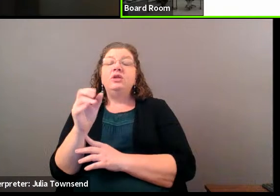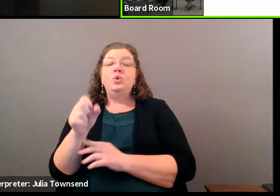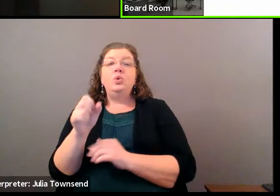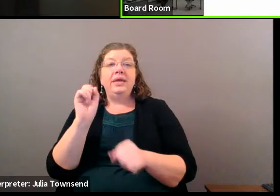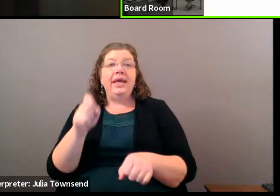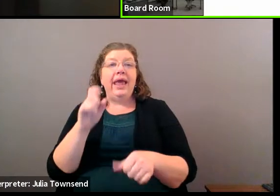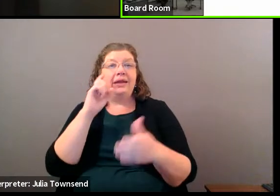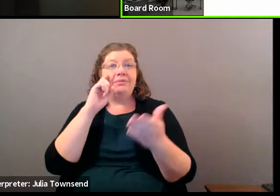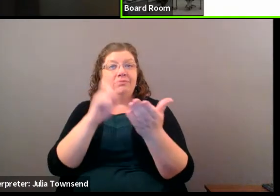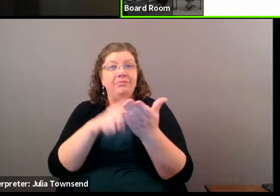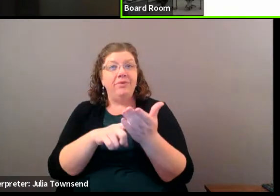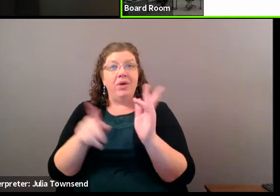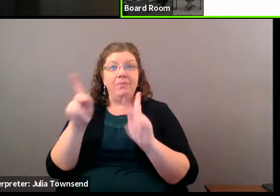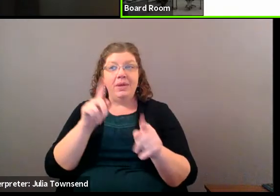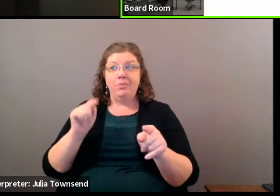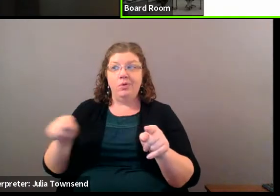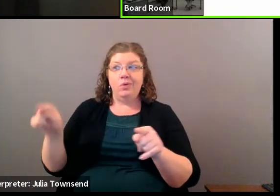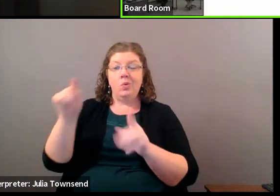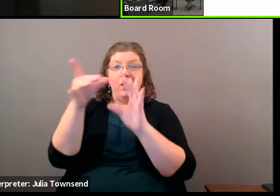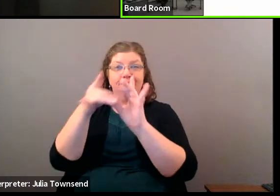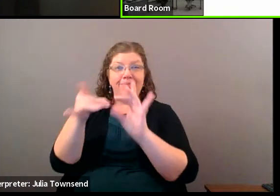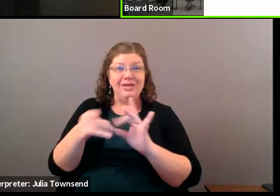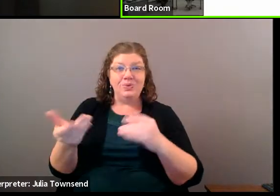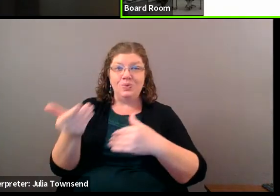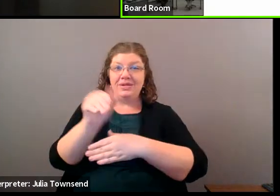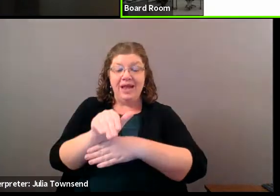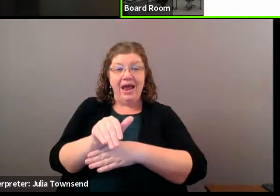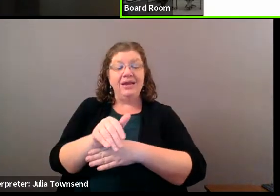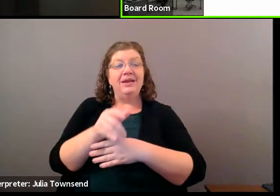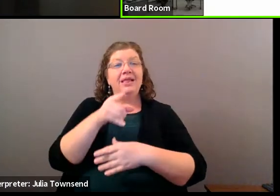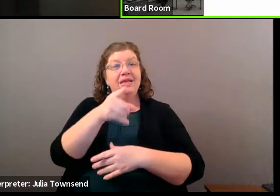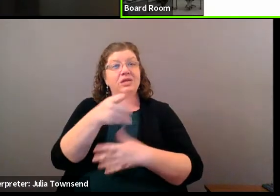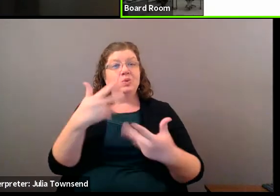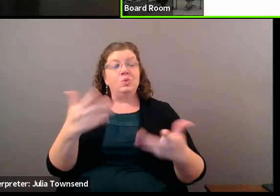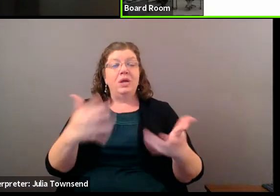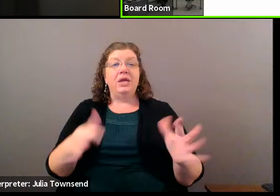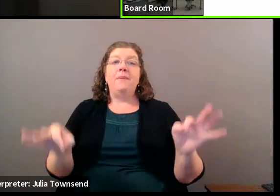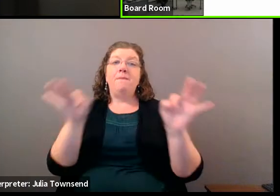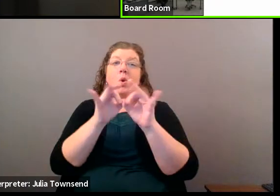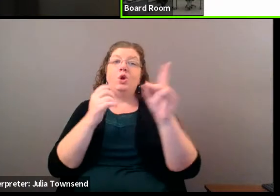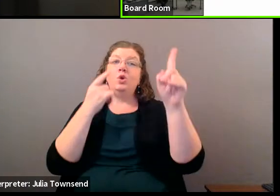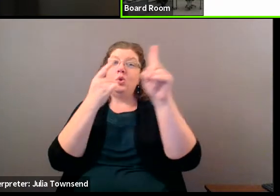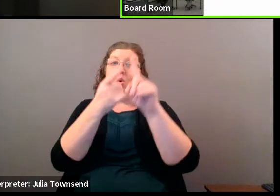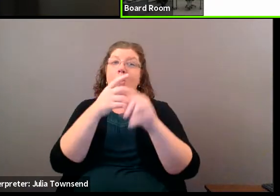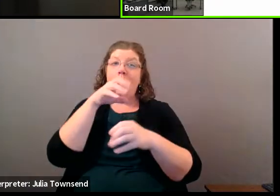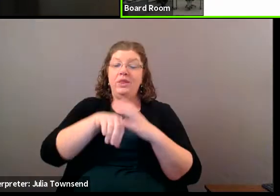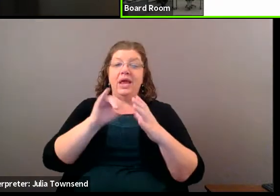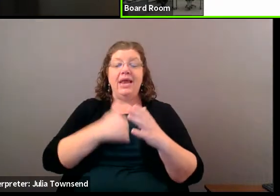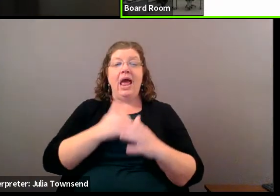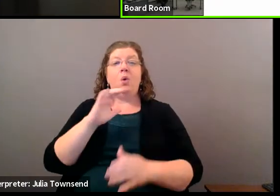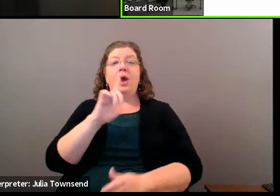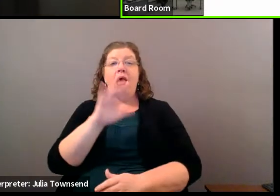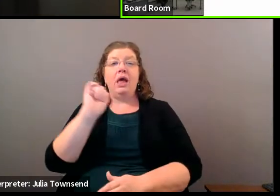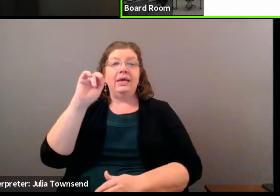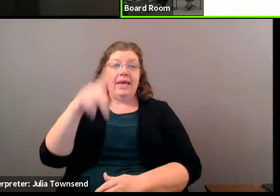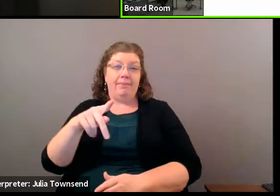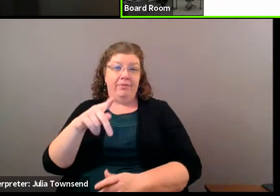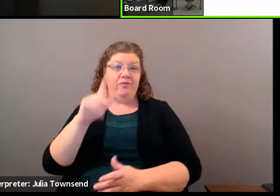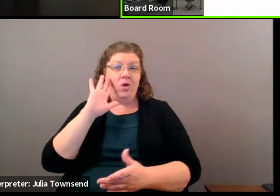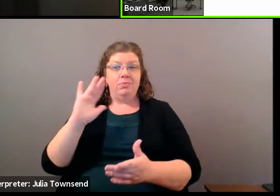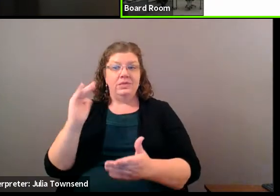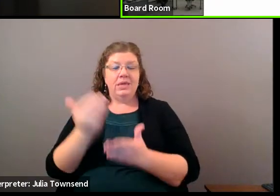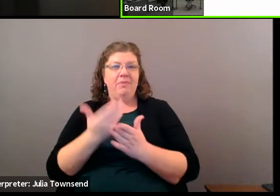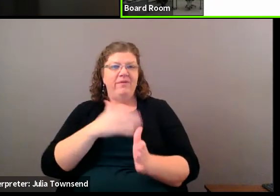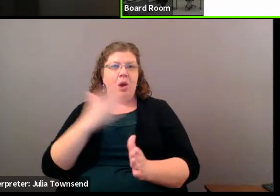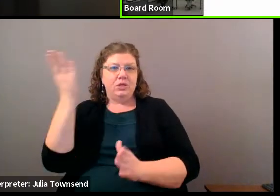hear from people who have been mentioning this tonight, how this is also a very important goal within our LCAP, as coming from some of our